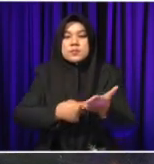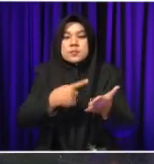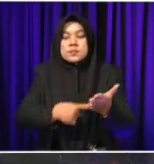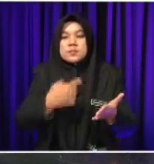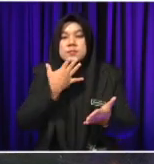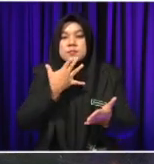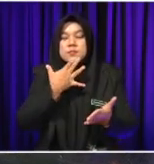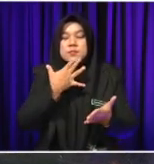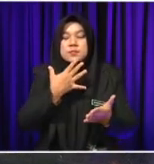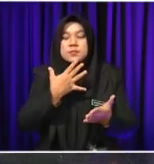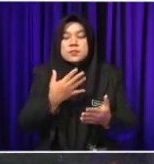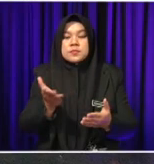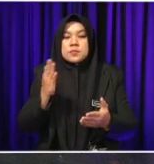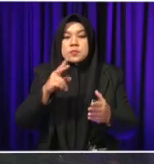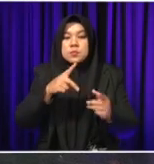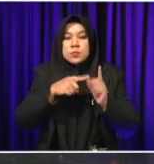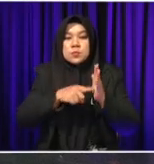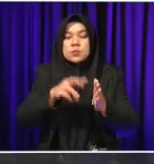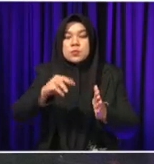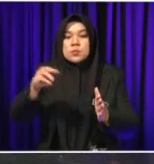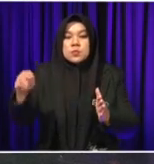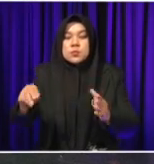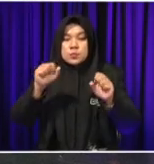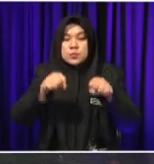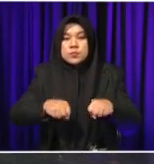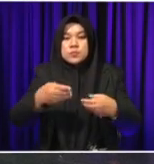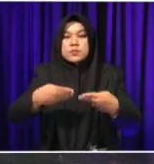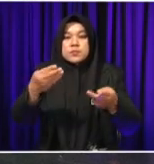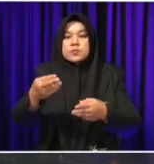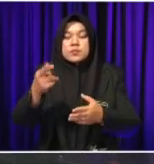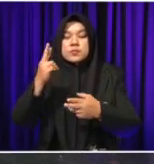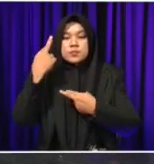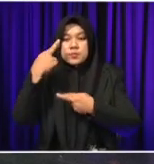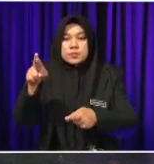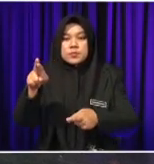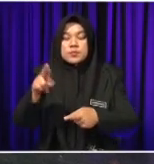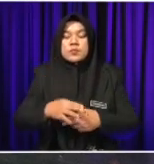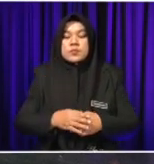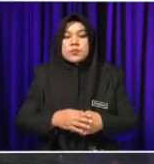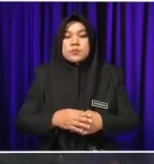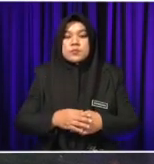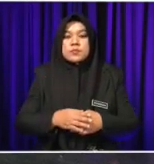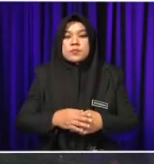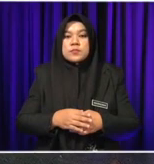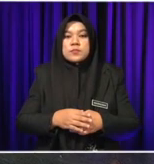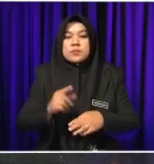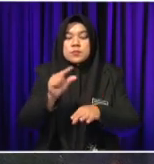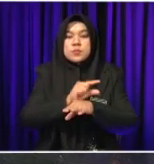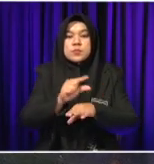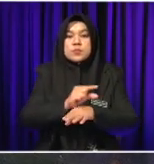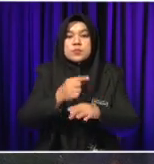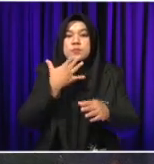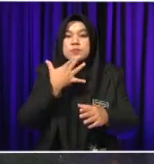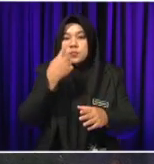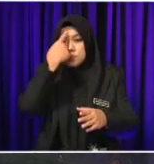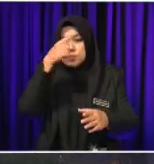then we shall have our pupils back here to give their response and to see how they interpret using the colours from the poem.